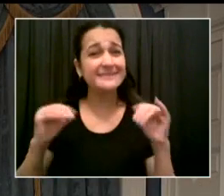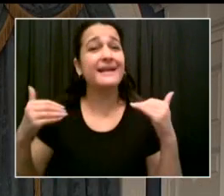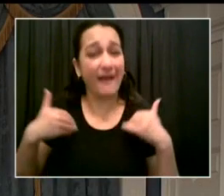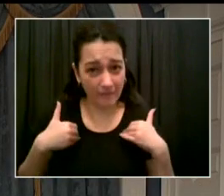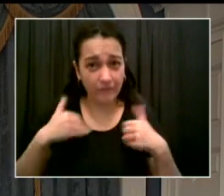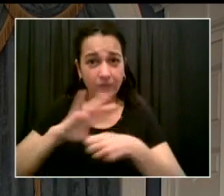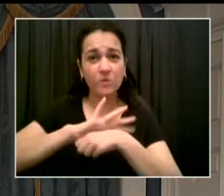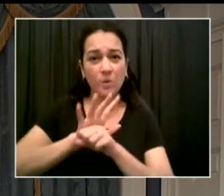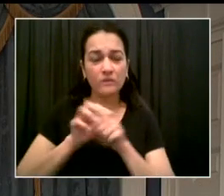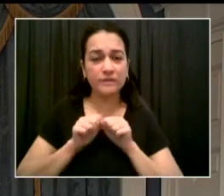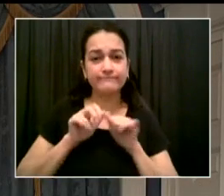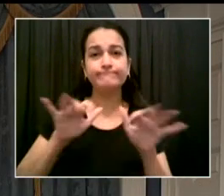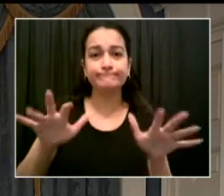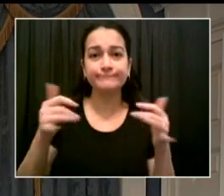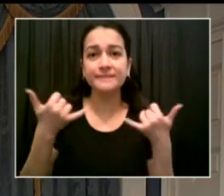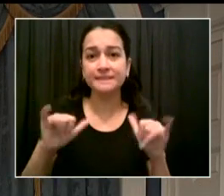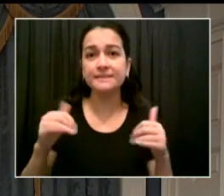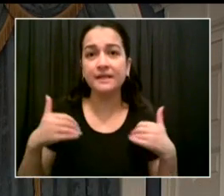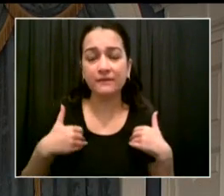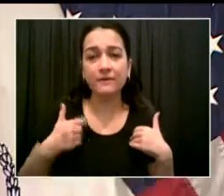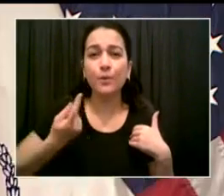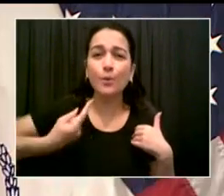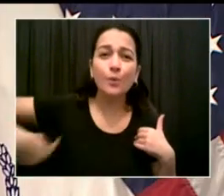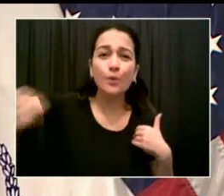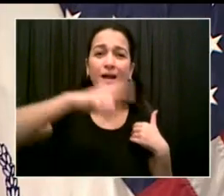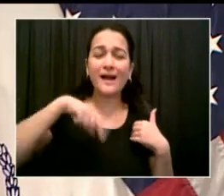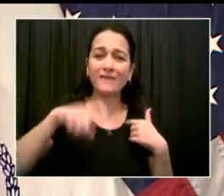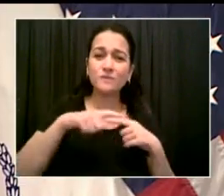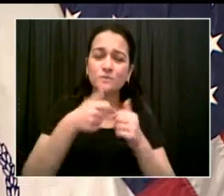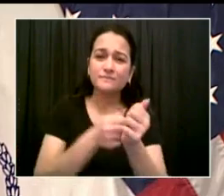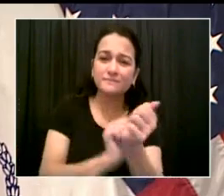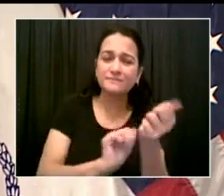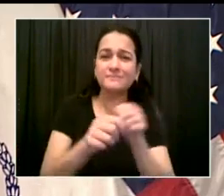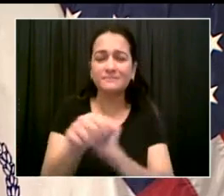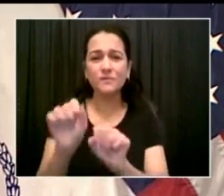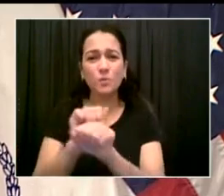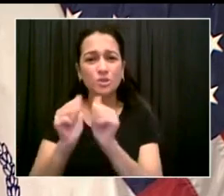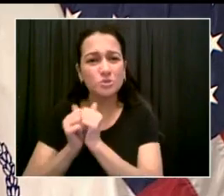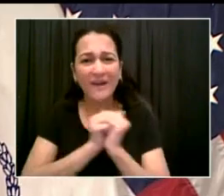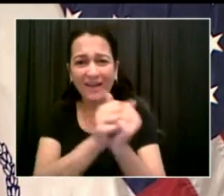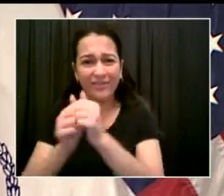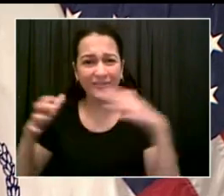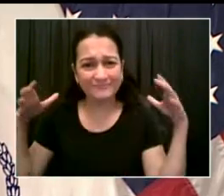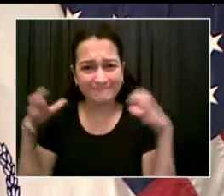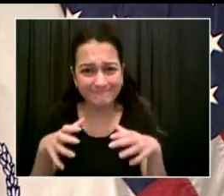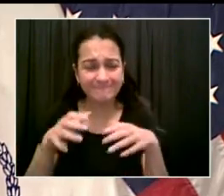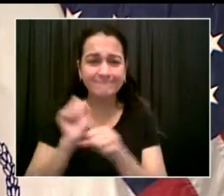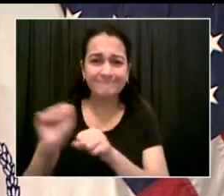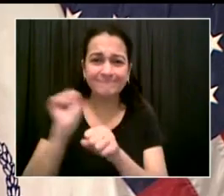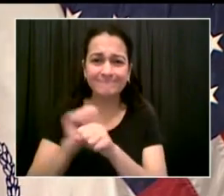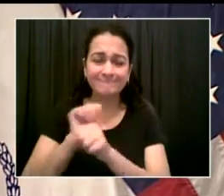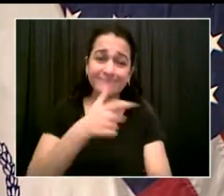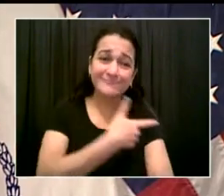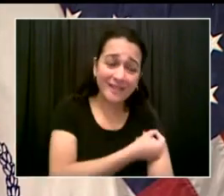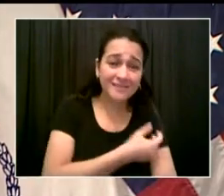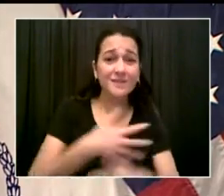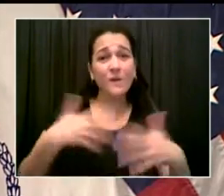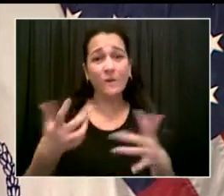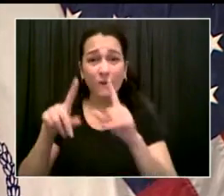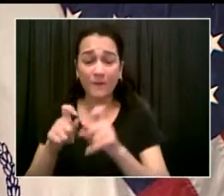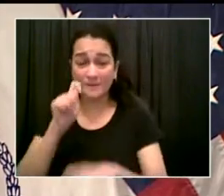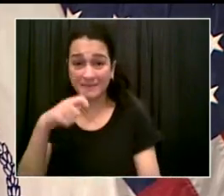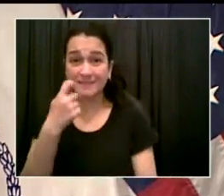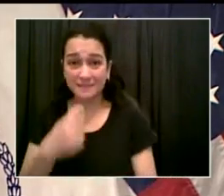this order that you are issuing that's going to make a huge difference and it's going to help protect New Yorkers. Now I want you to hear from the man who runs our public health system,